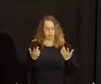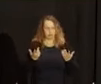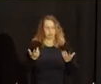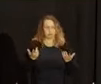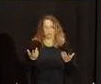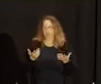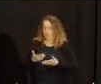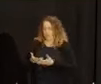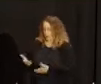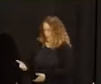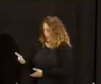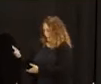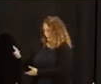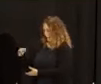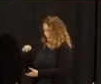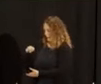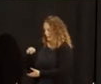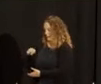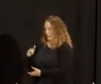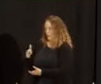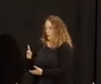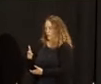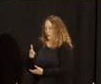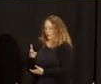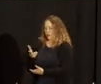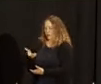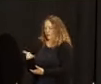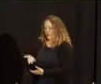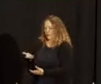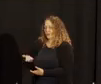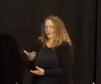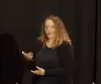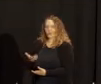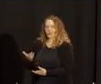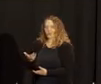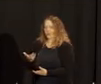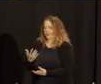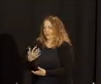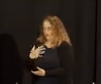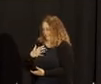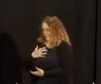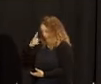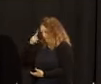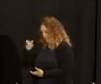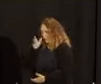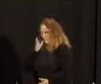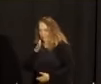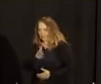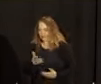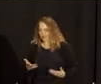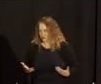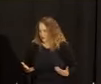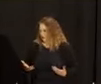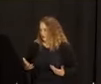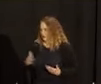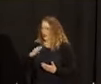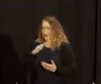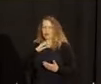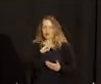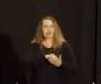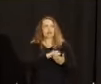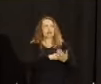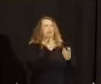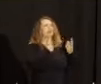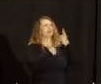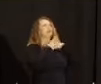a baby with a child who she was scared for, and who doctors told her